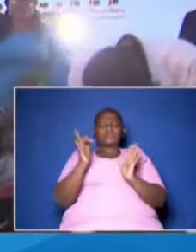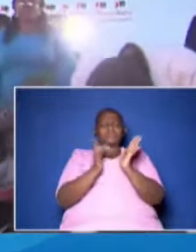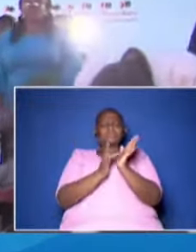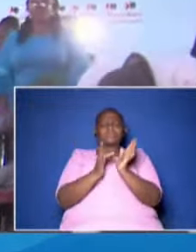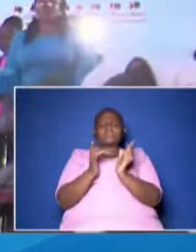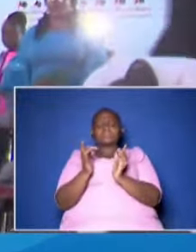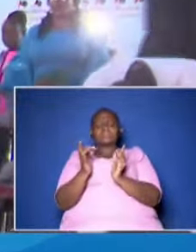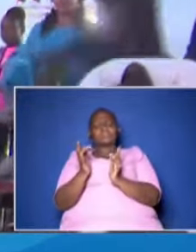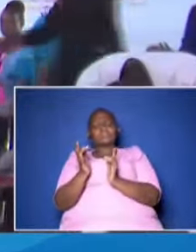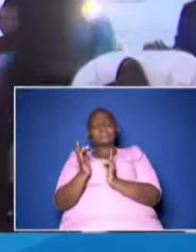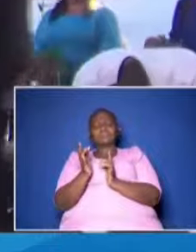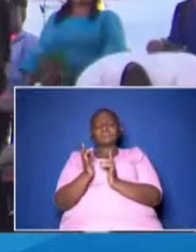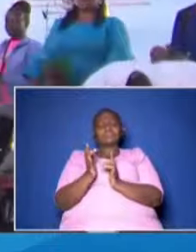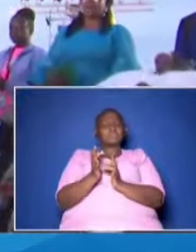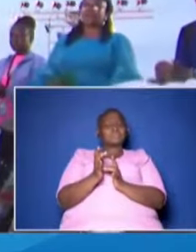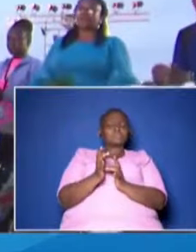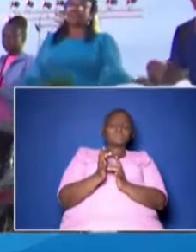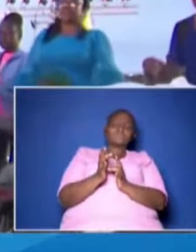there is